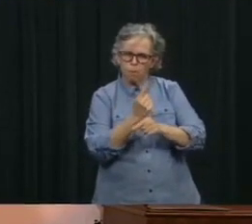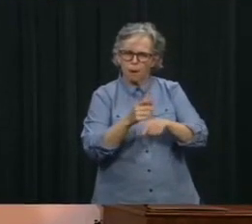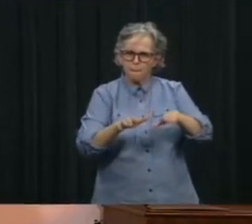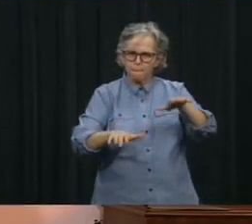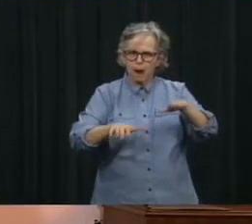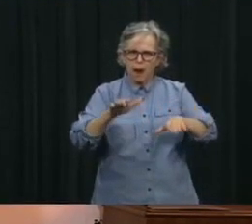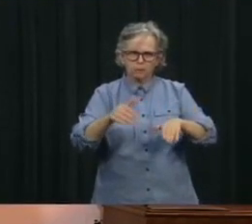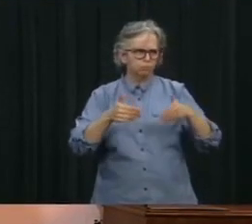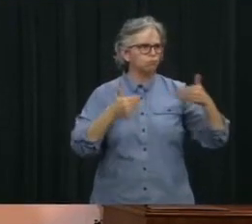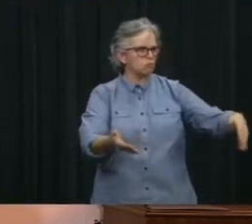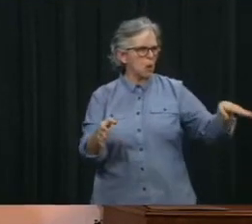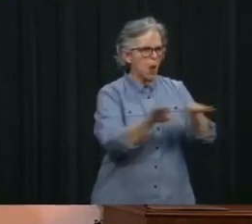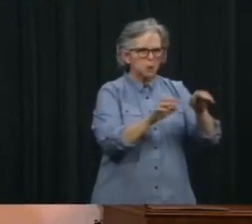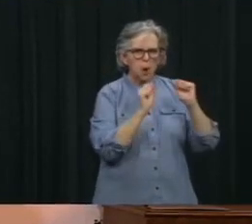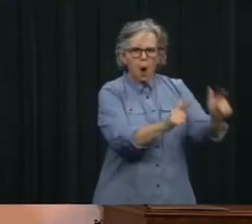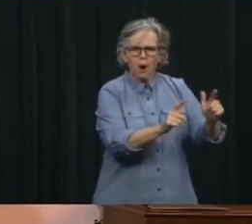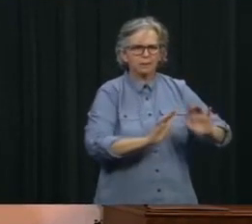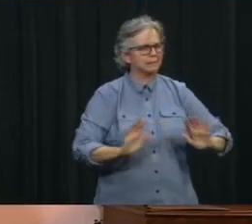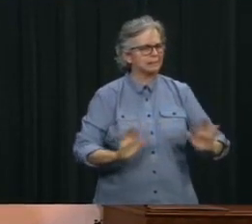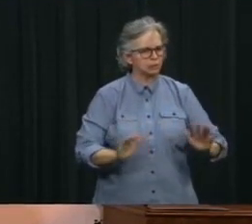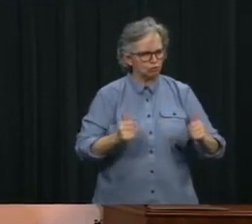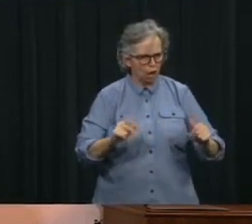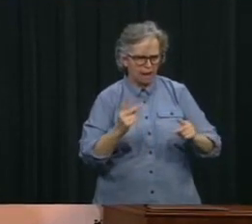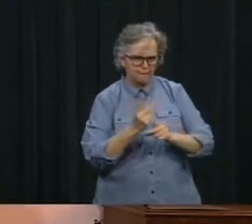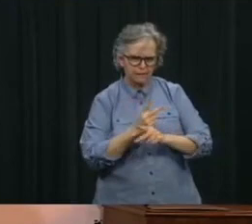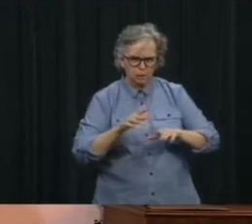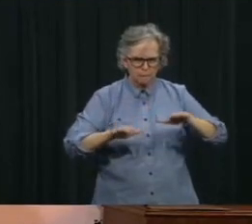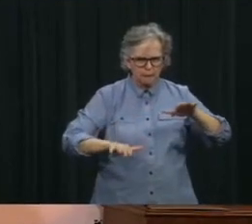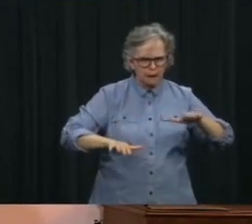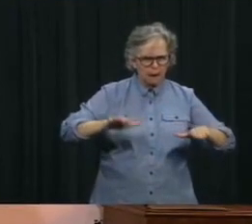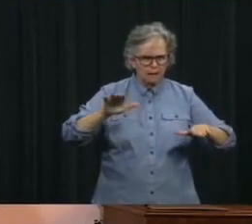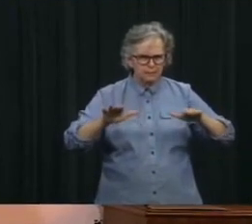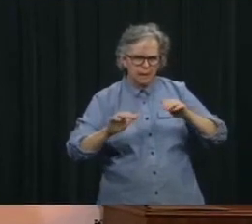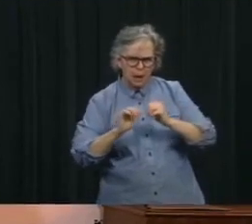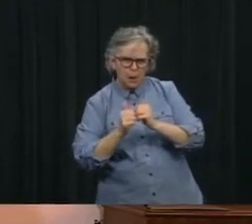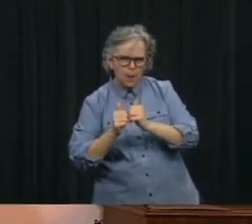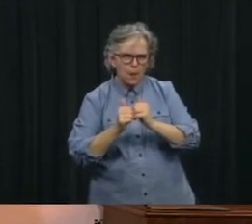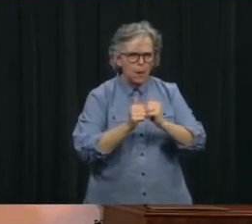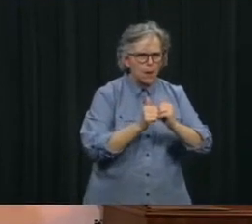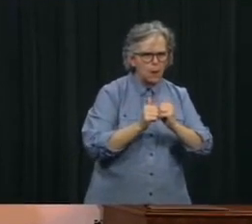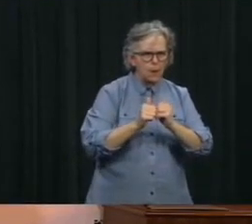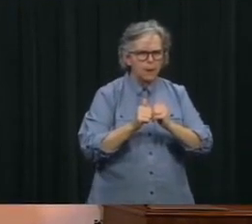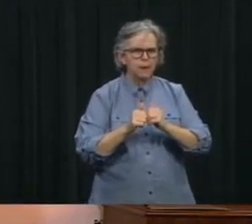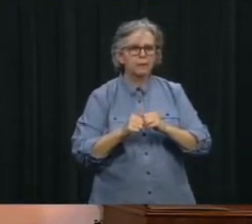Let me just say that I want to thank the businesses in this state